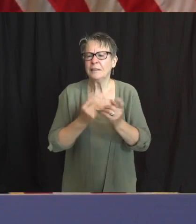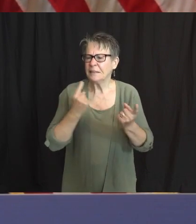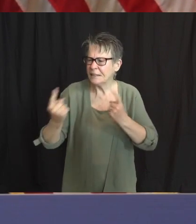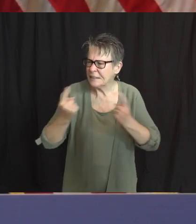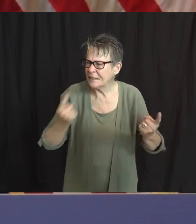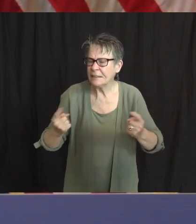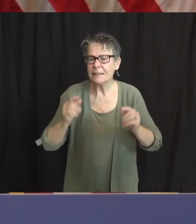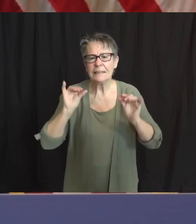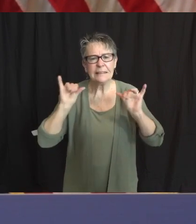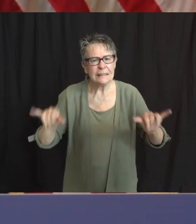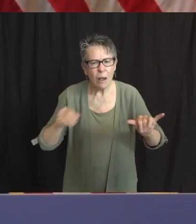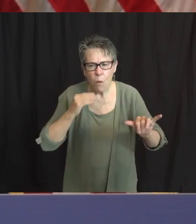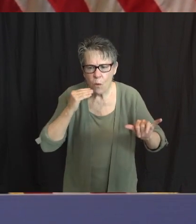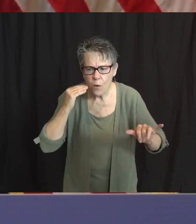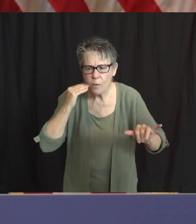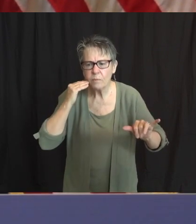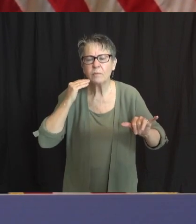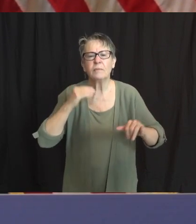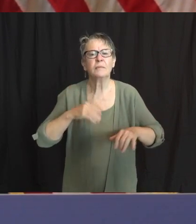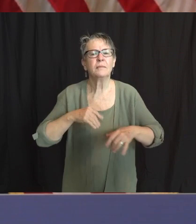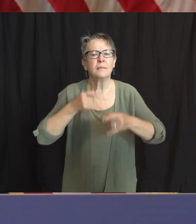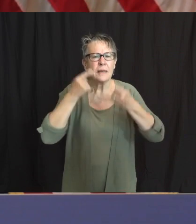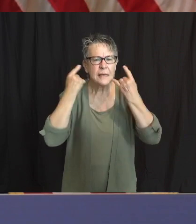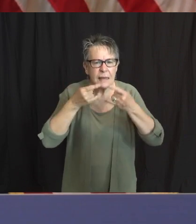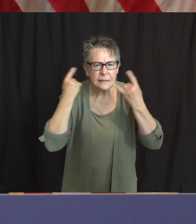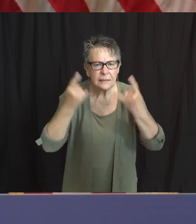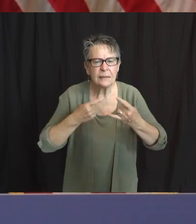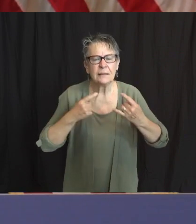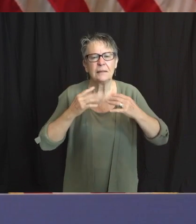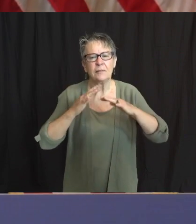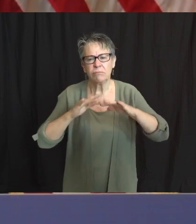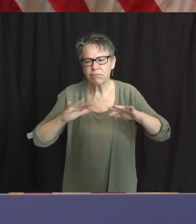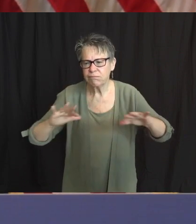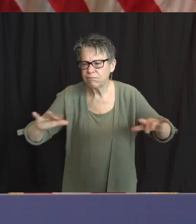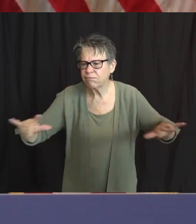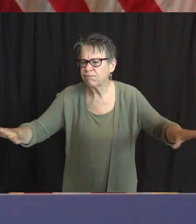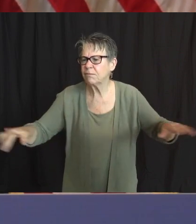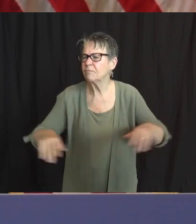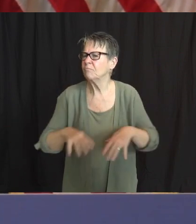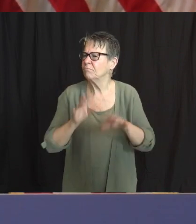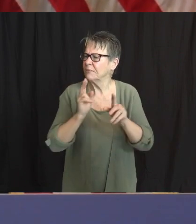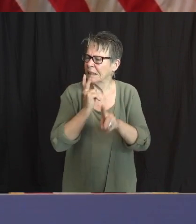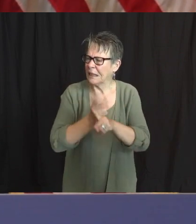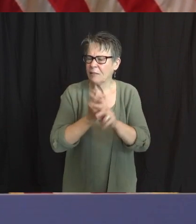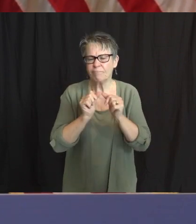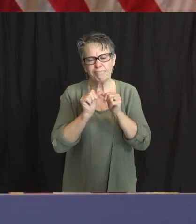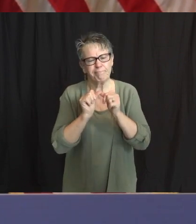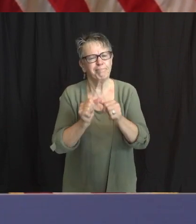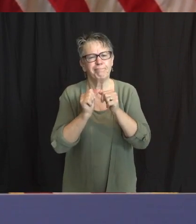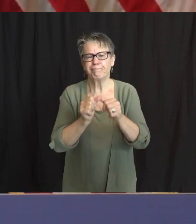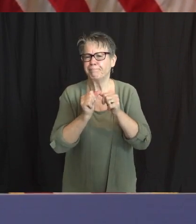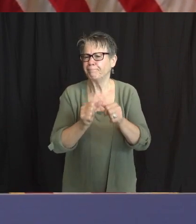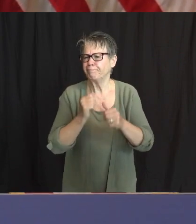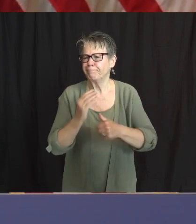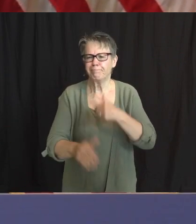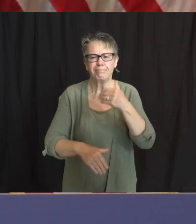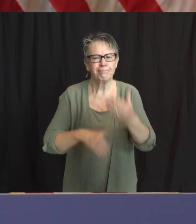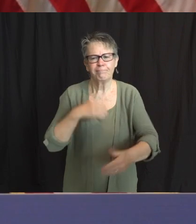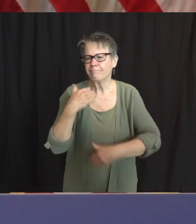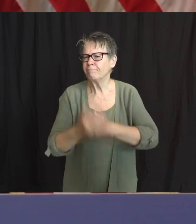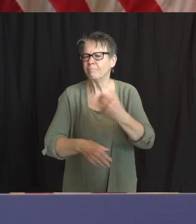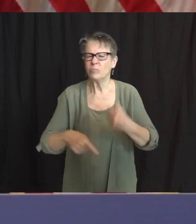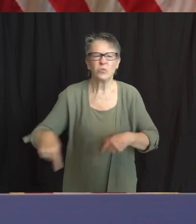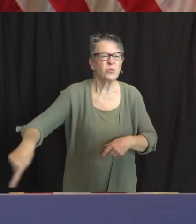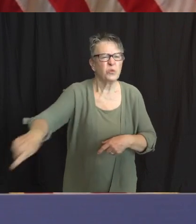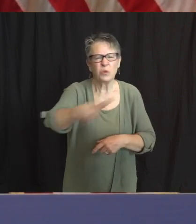Wear a face mask or a face covering. And just keep doing what you're doing, because no one is doing it as well as New Jersey's doing it right